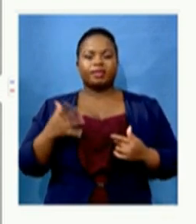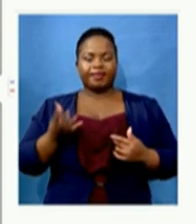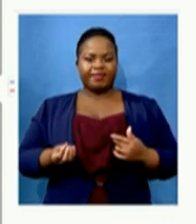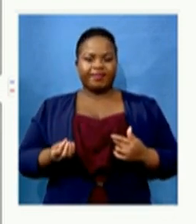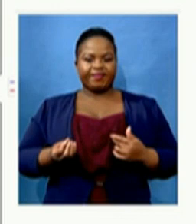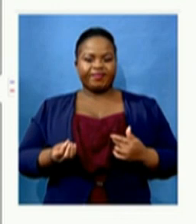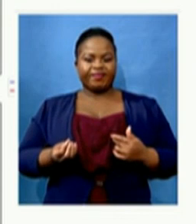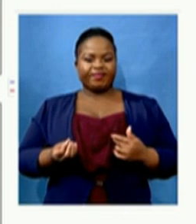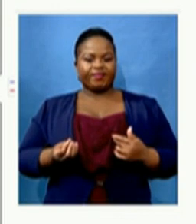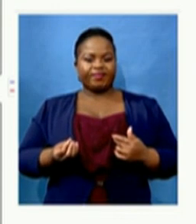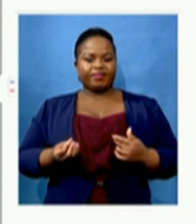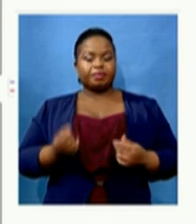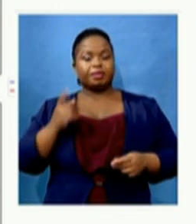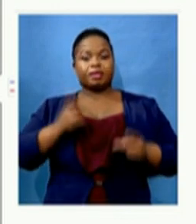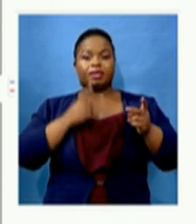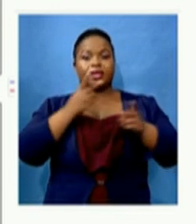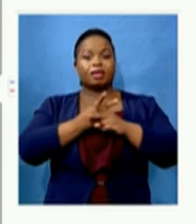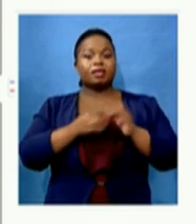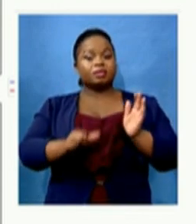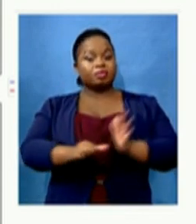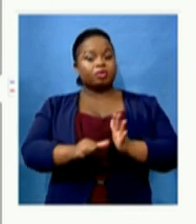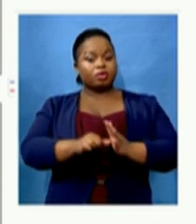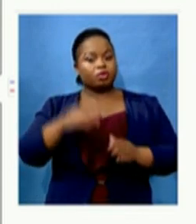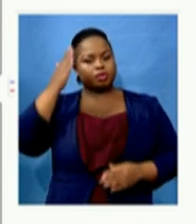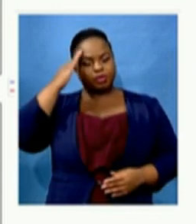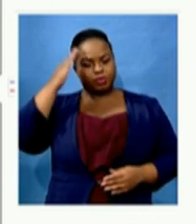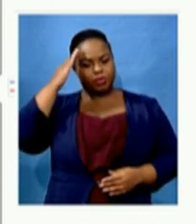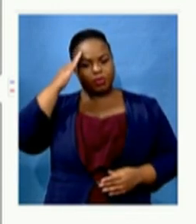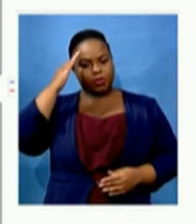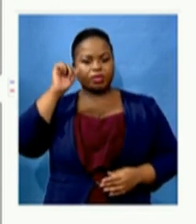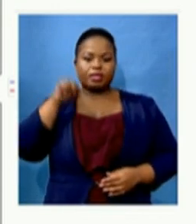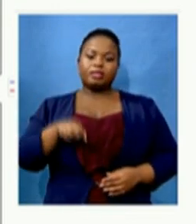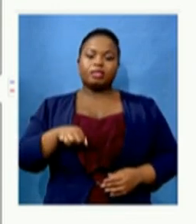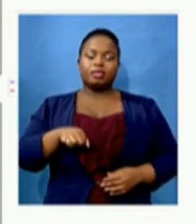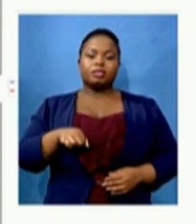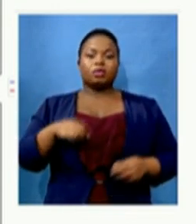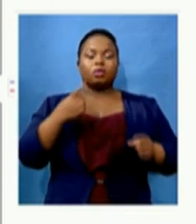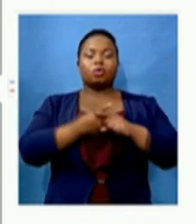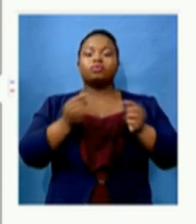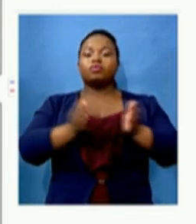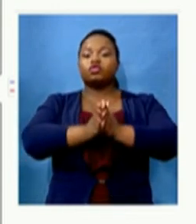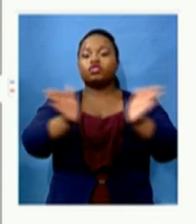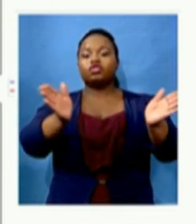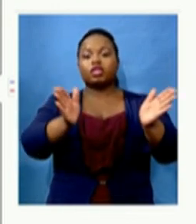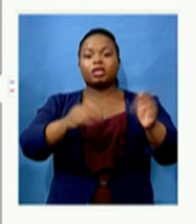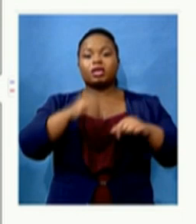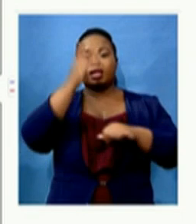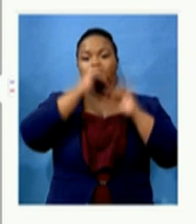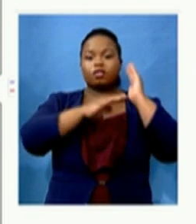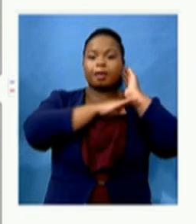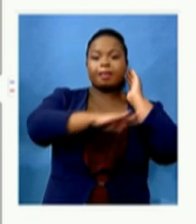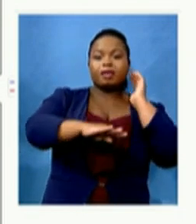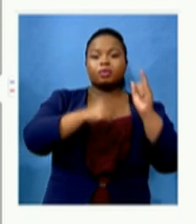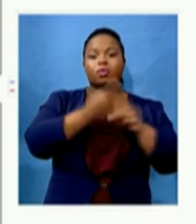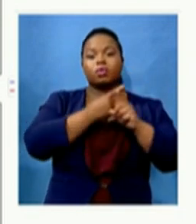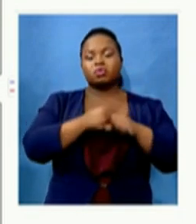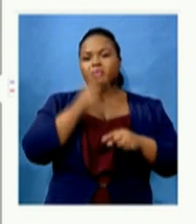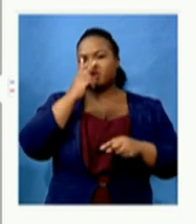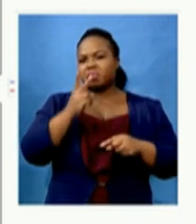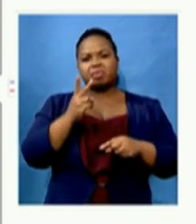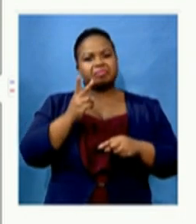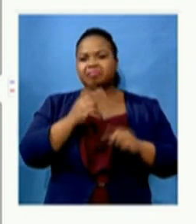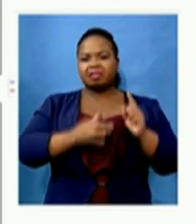note that although on the general beds plot, it looks as though we may not breach that threshold, many of the people who